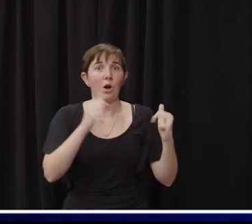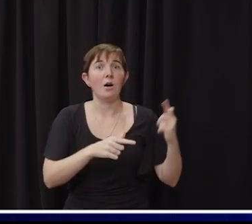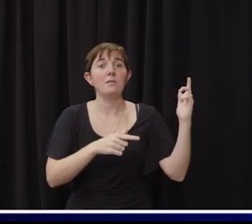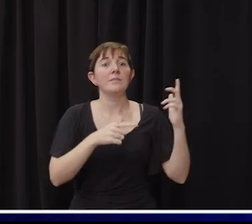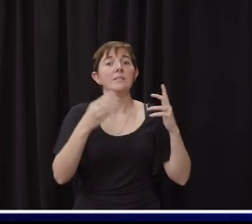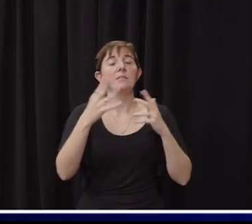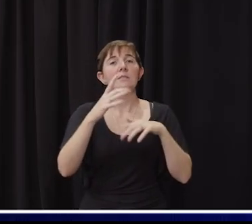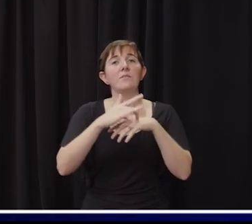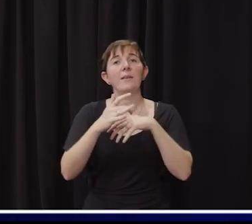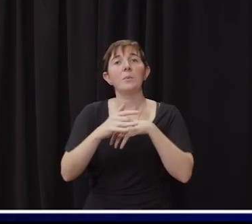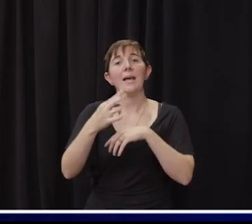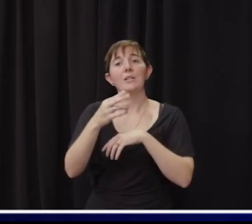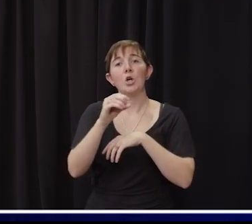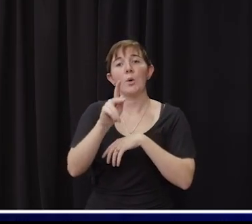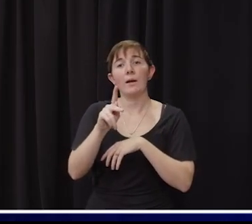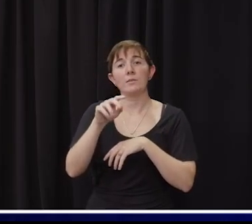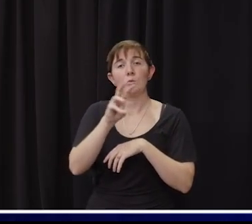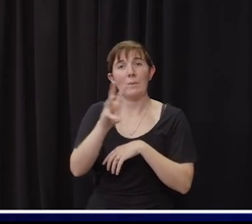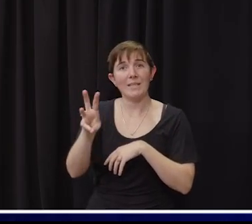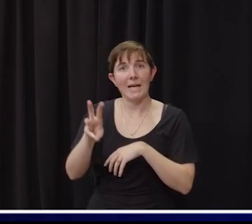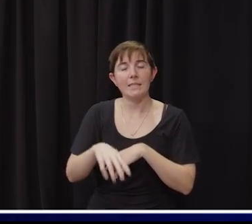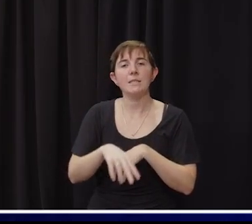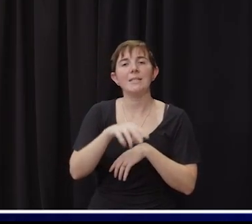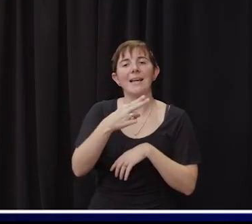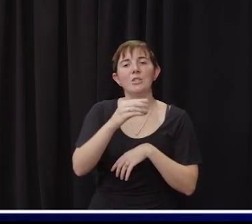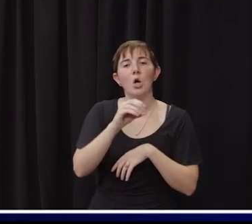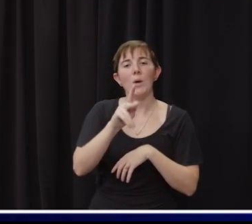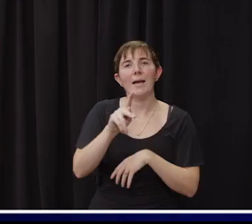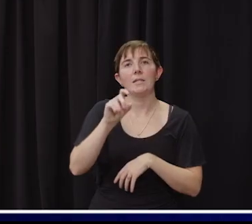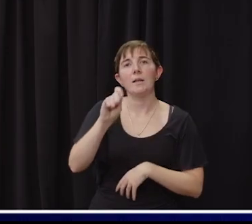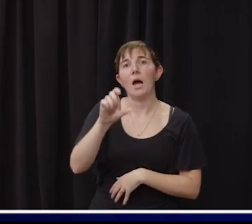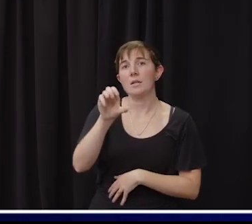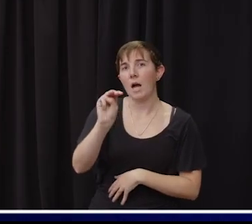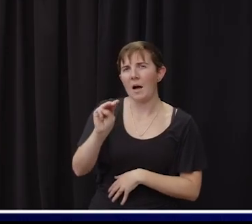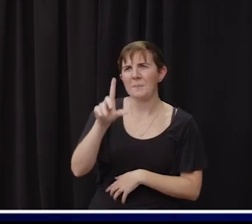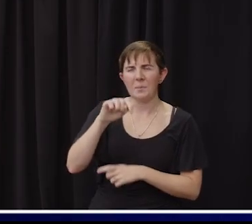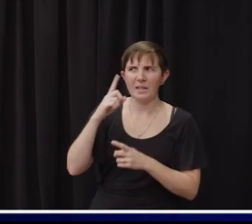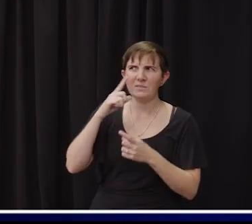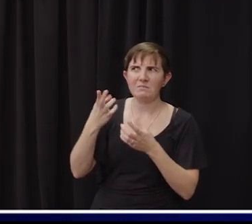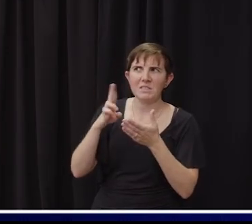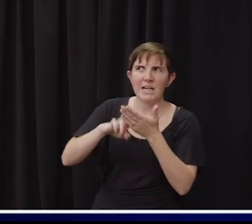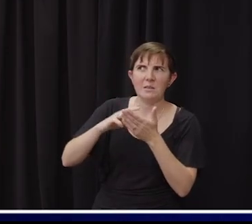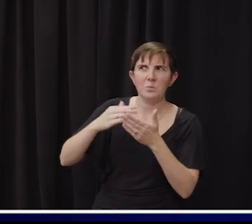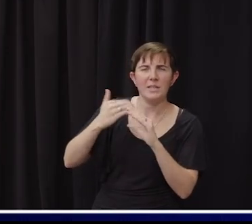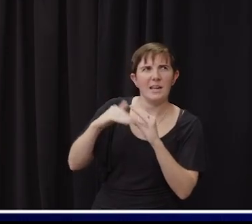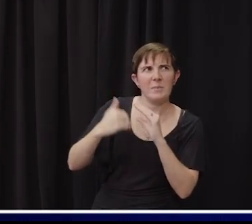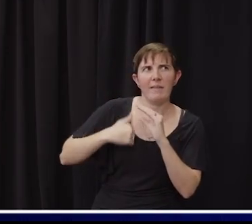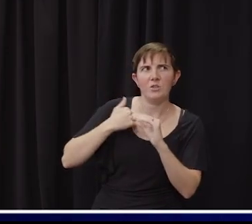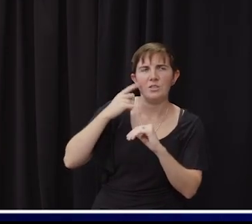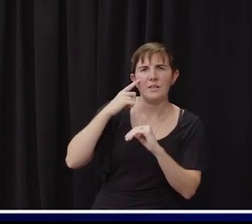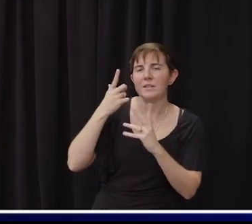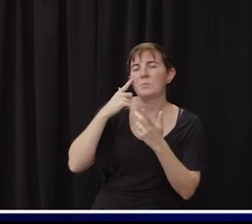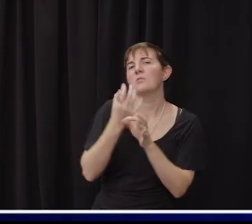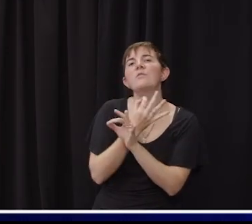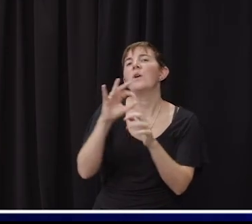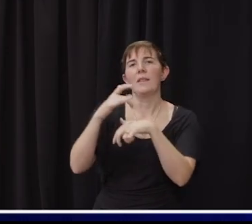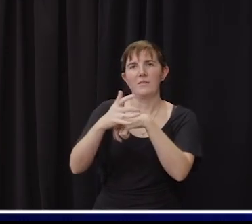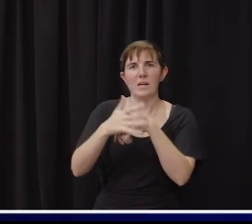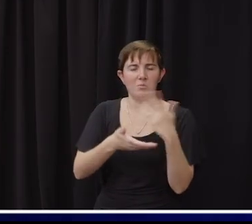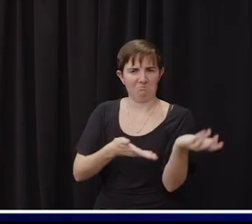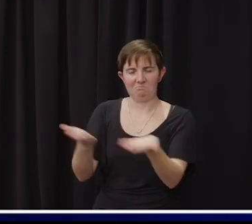on HOK's website, hok.com. May have to sign up with an email address, but it's freely available, and